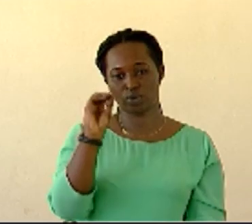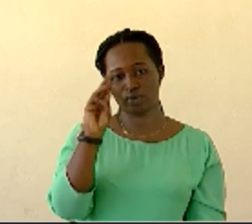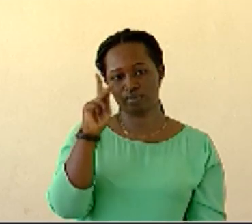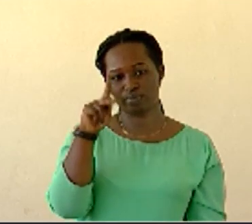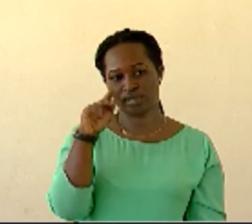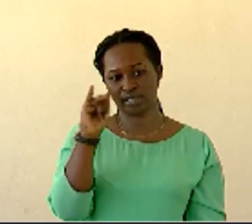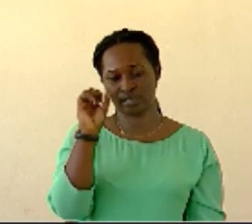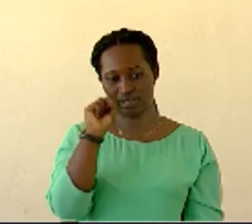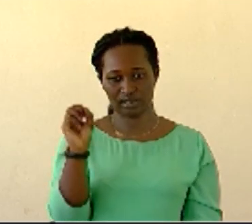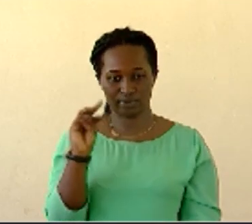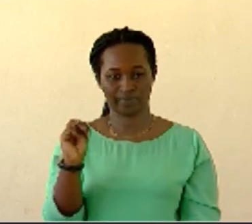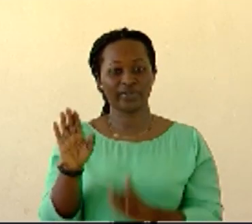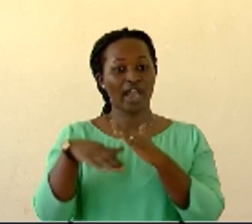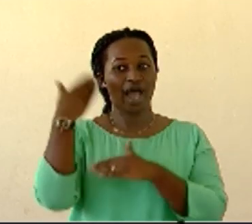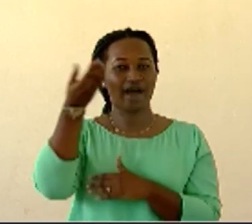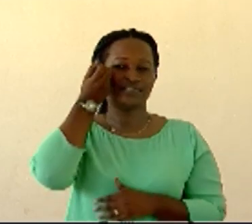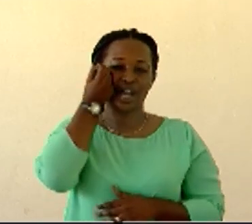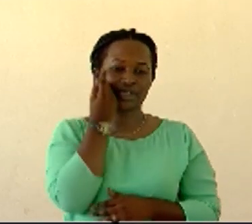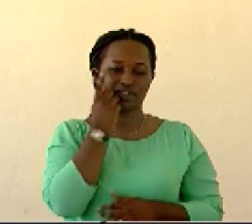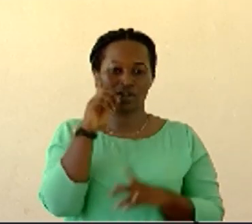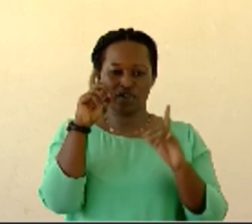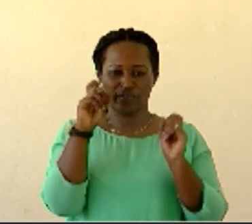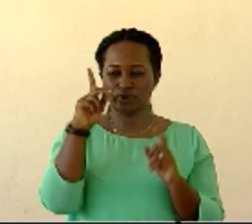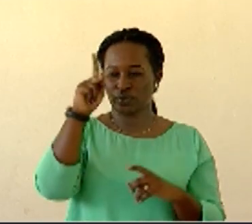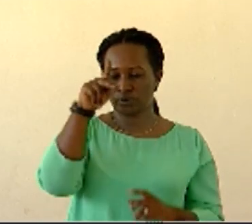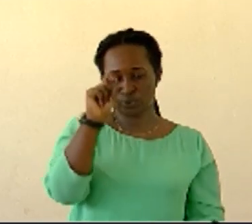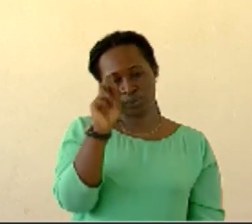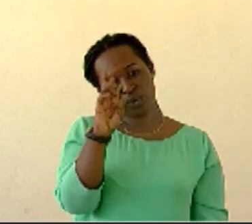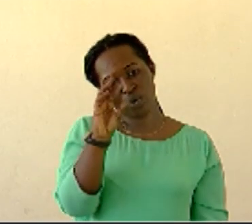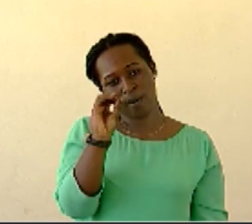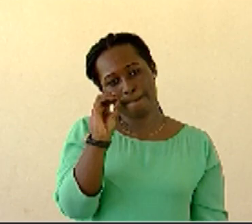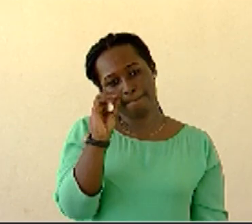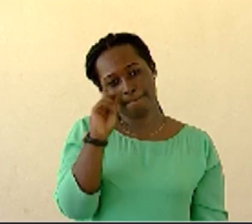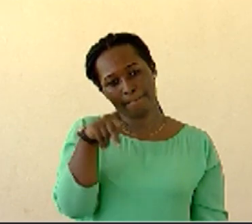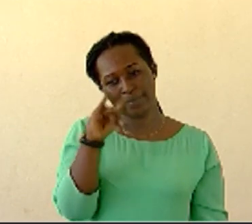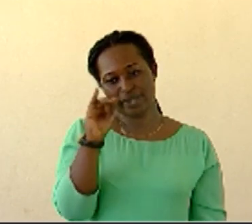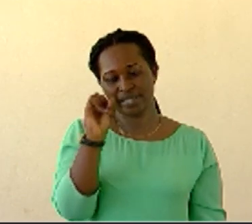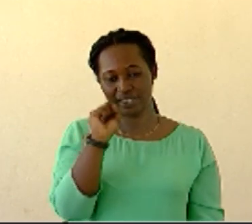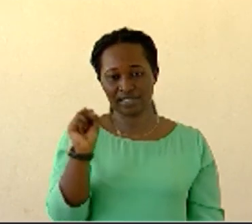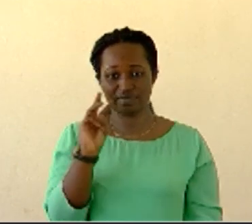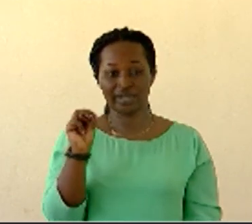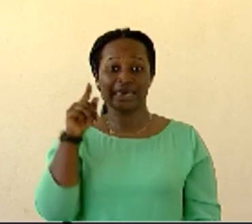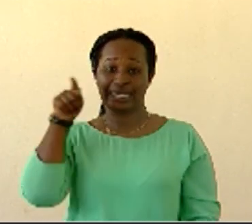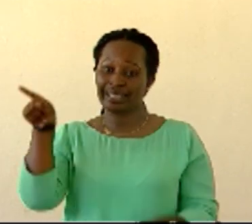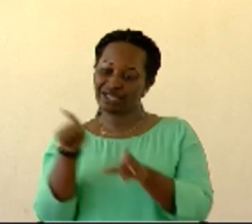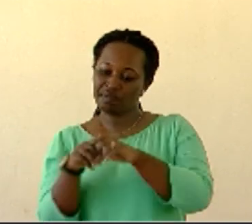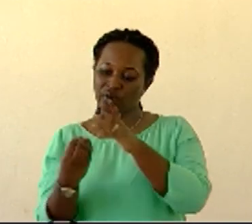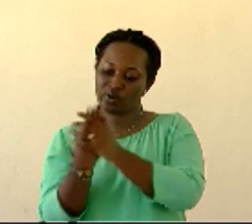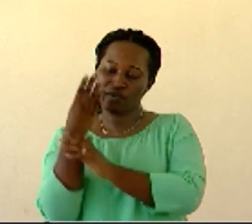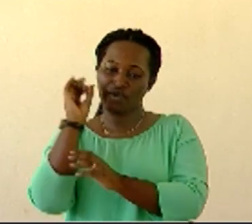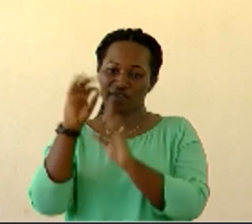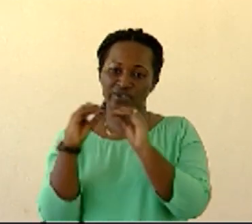Then from there, after understanding phototropism, or we can say phototropism is the growth of an